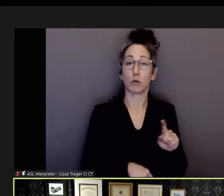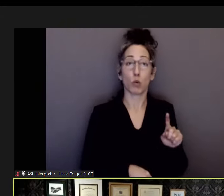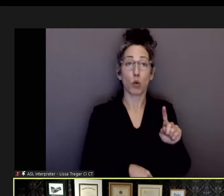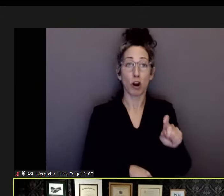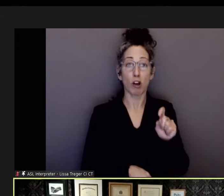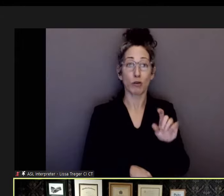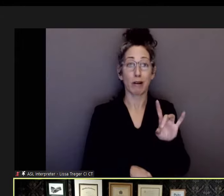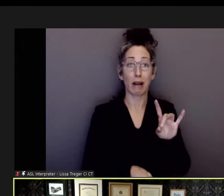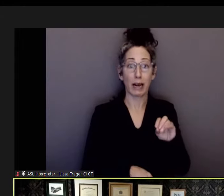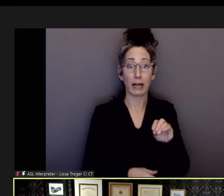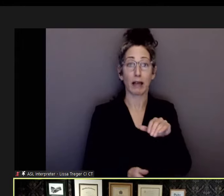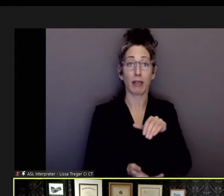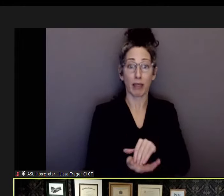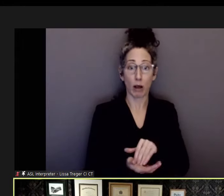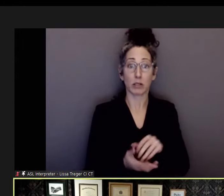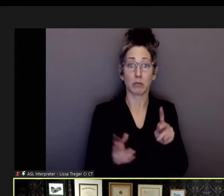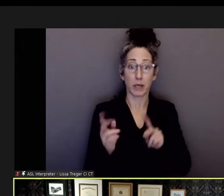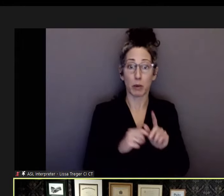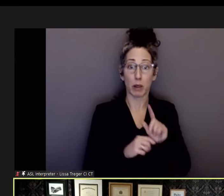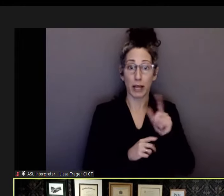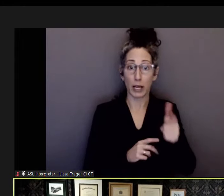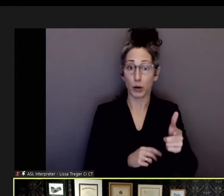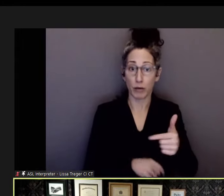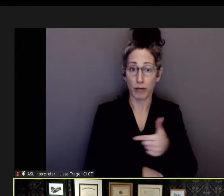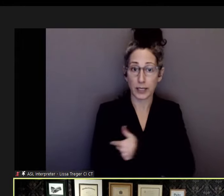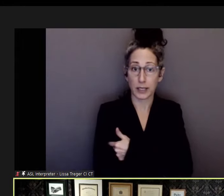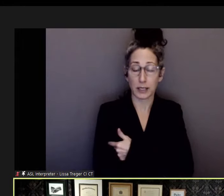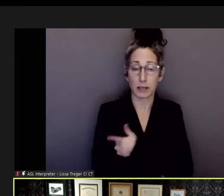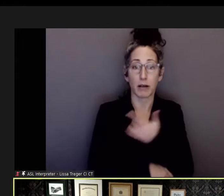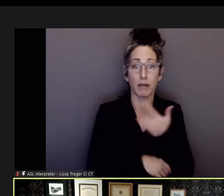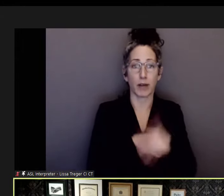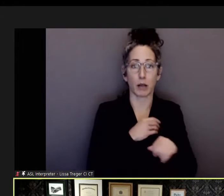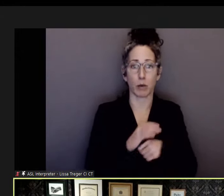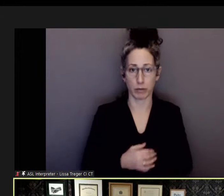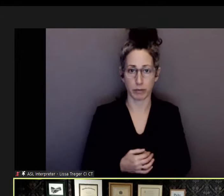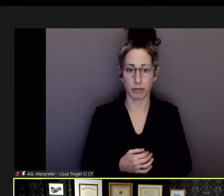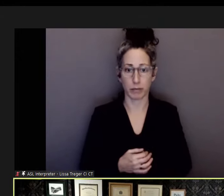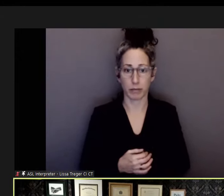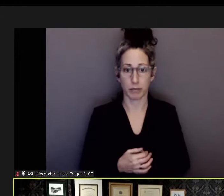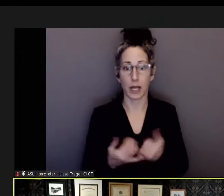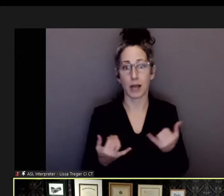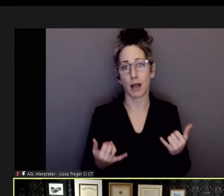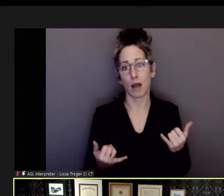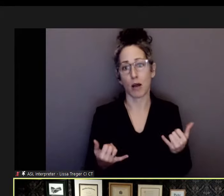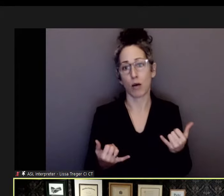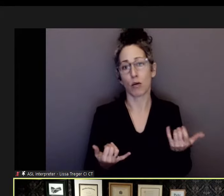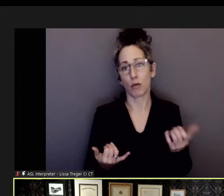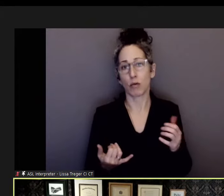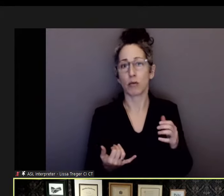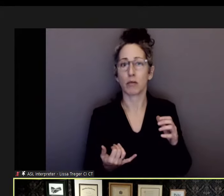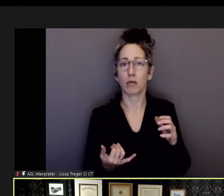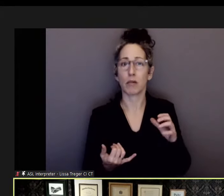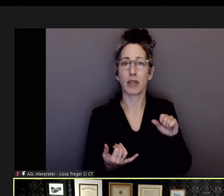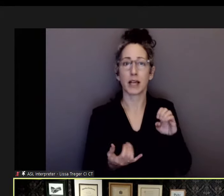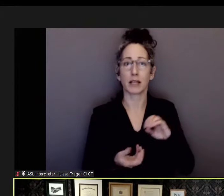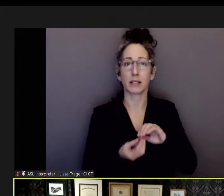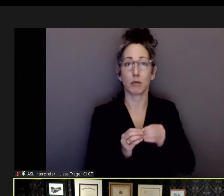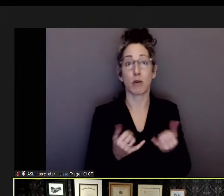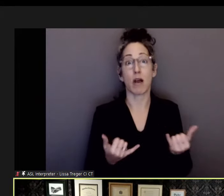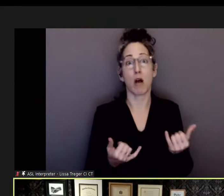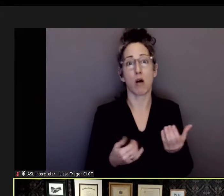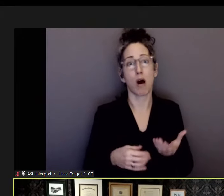later, we had a vaccine available. And of course, now we know, the case number in the United States is considerably higher.